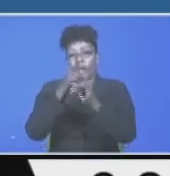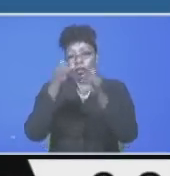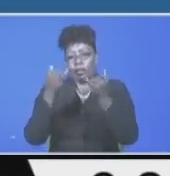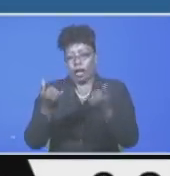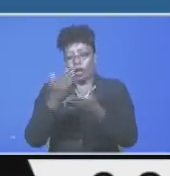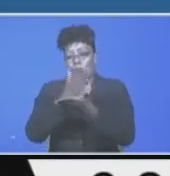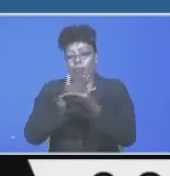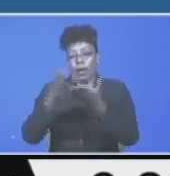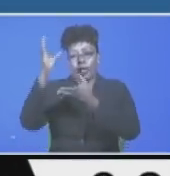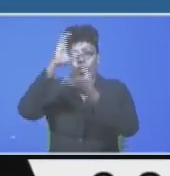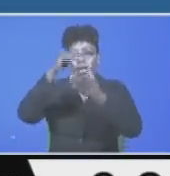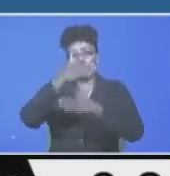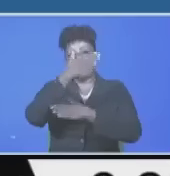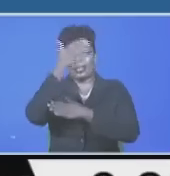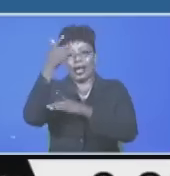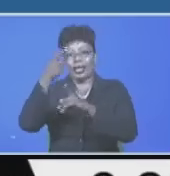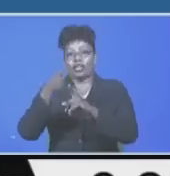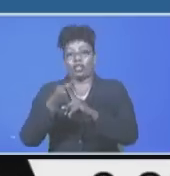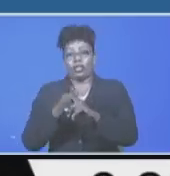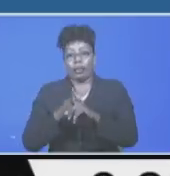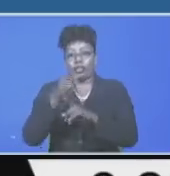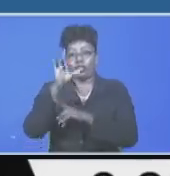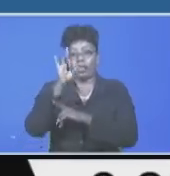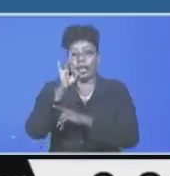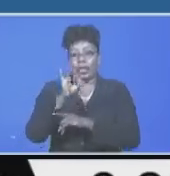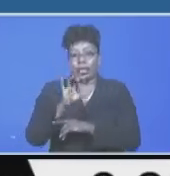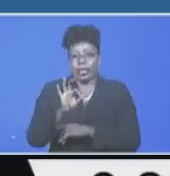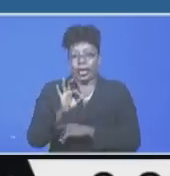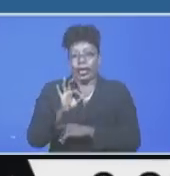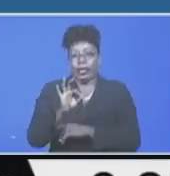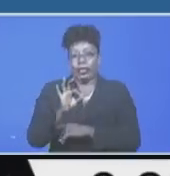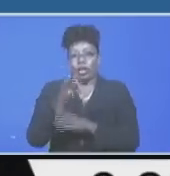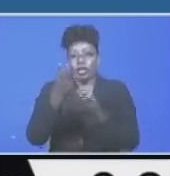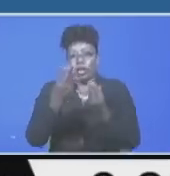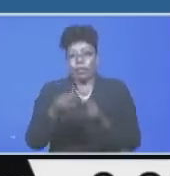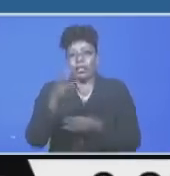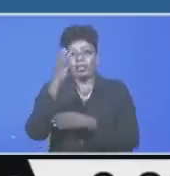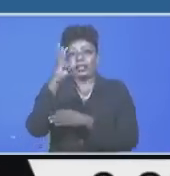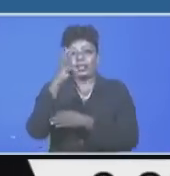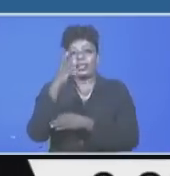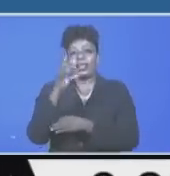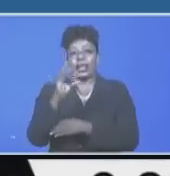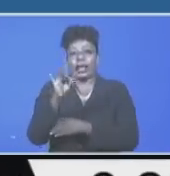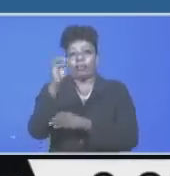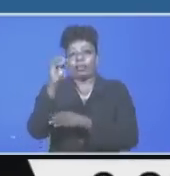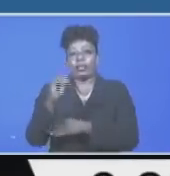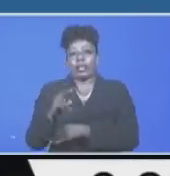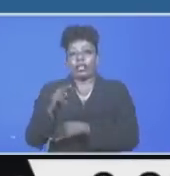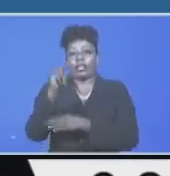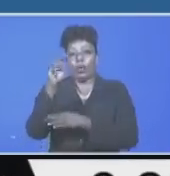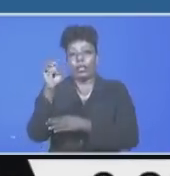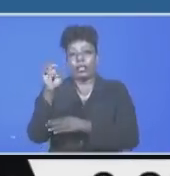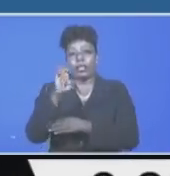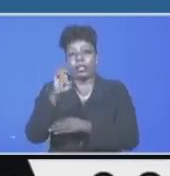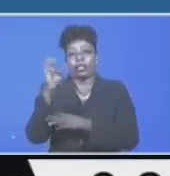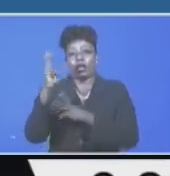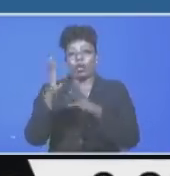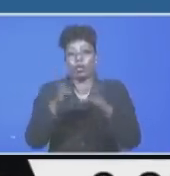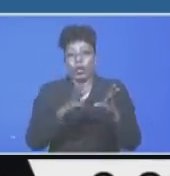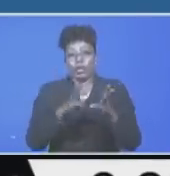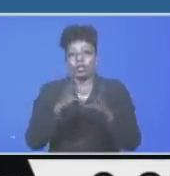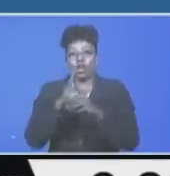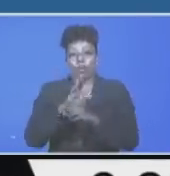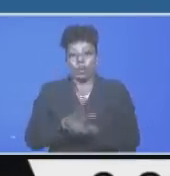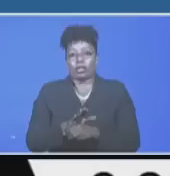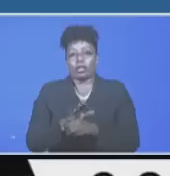studios, partly cloudy skies, temperature 89 degrees, your relative humidity at 68%, northeast winds at 12 miles per hour, your